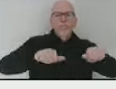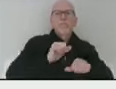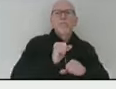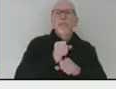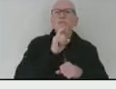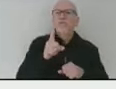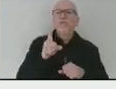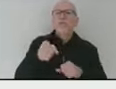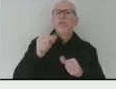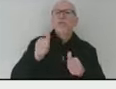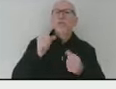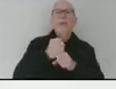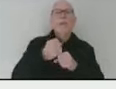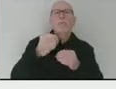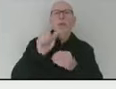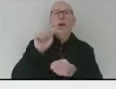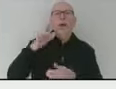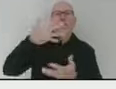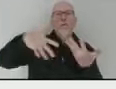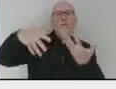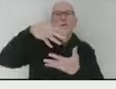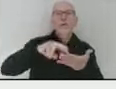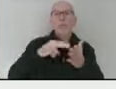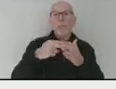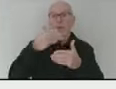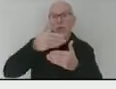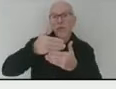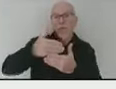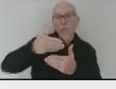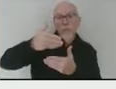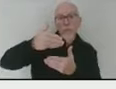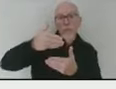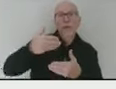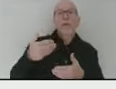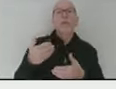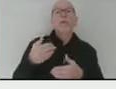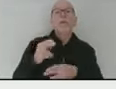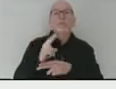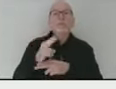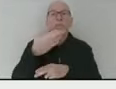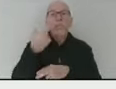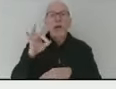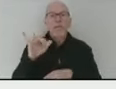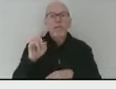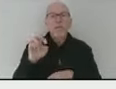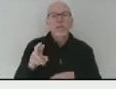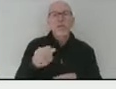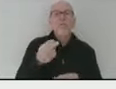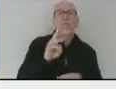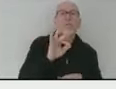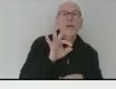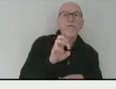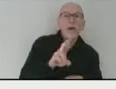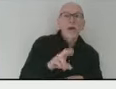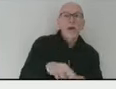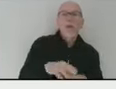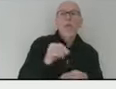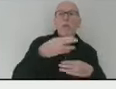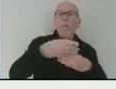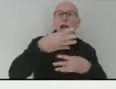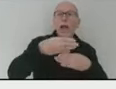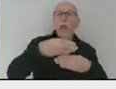increase ventilation. That could include cracking windows open, using HEPA filters and humidifiers, and opening your blinds.